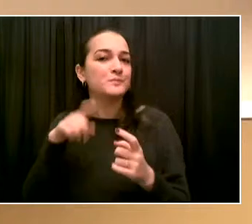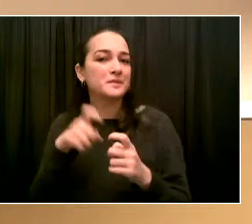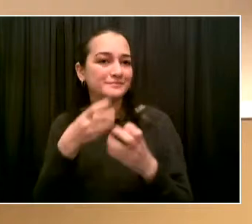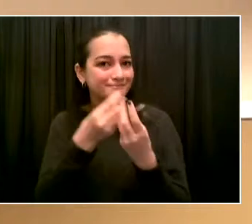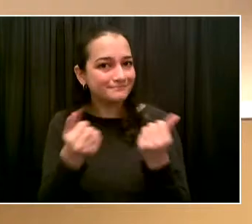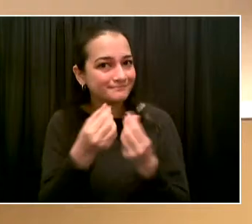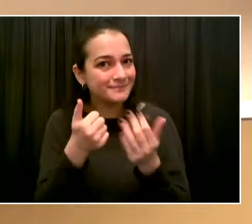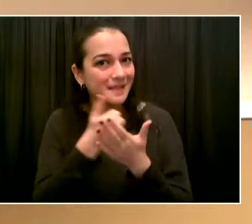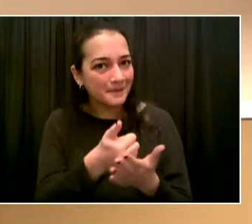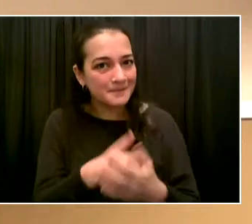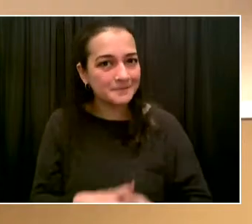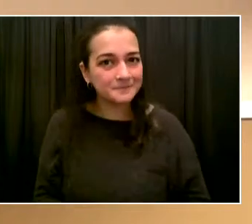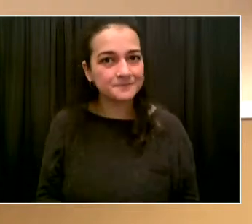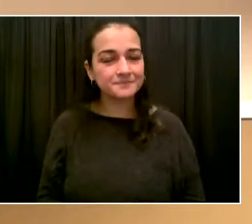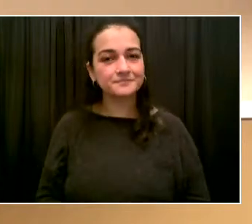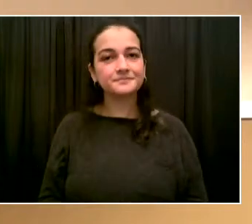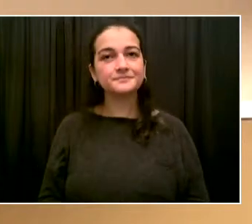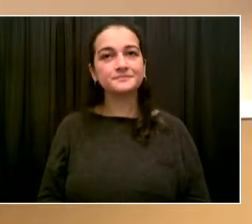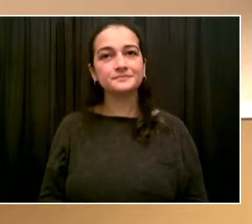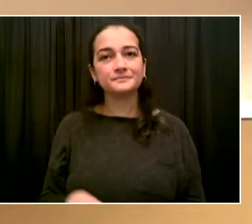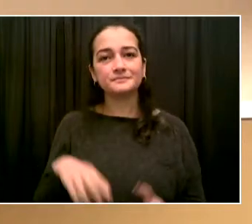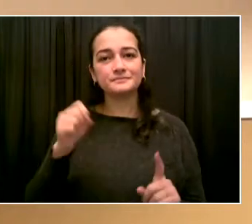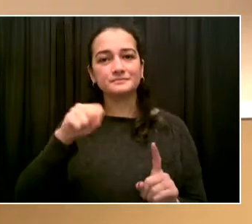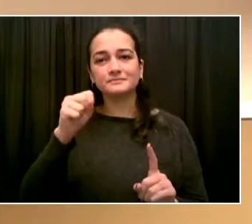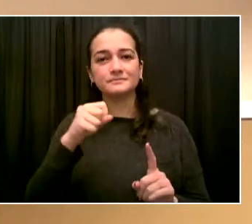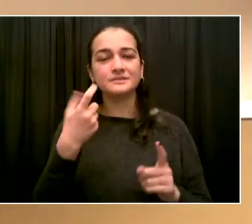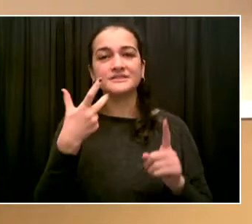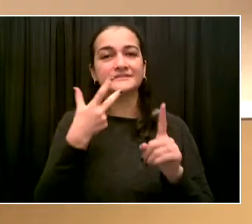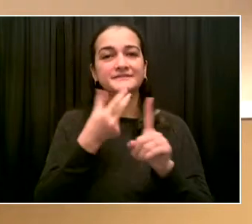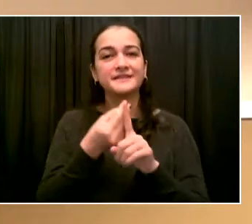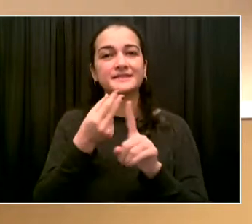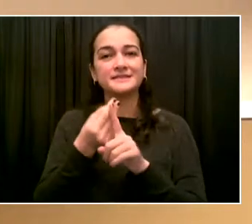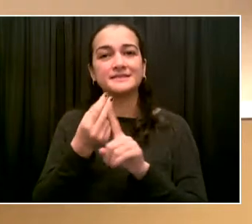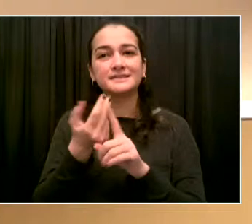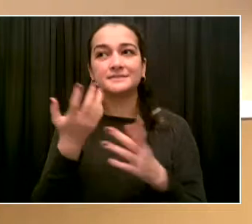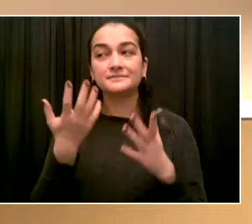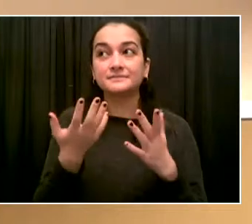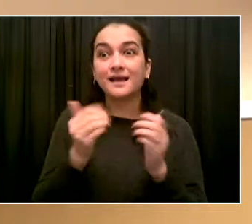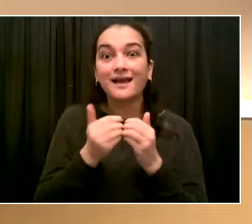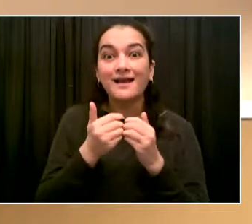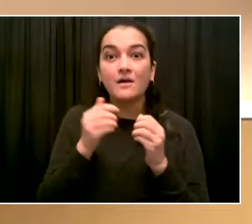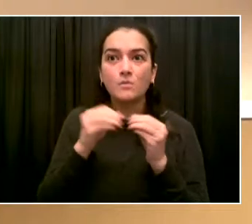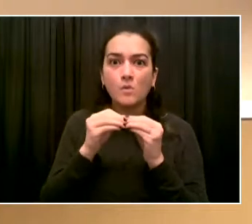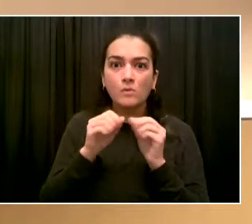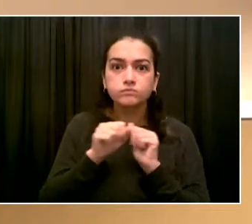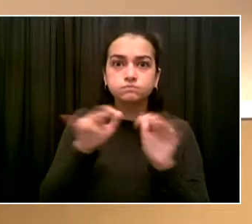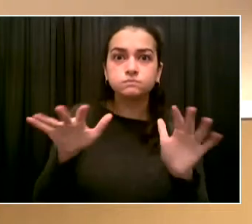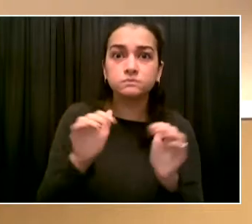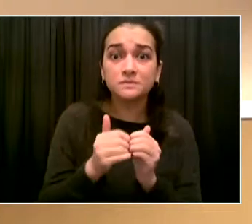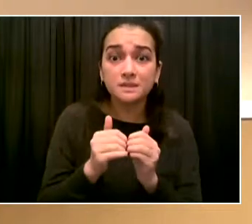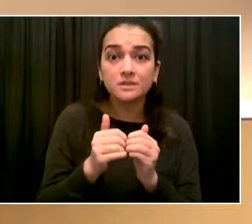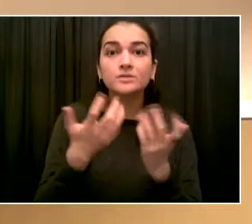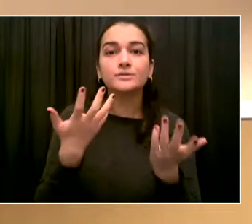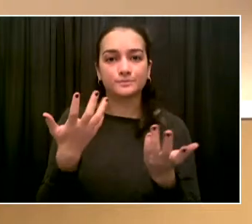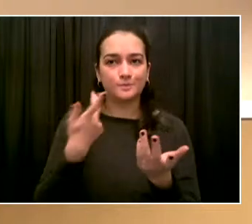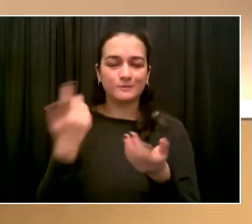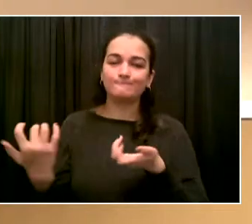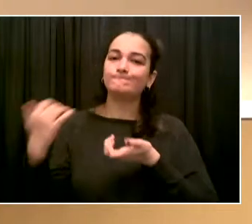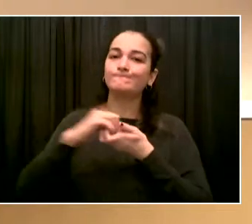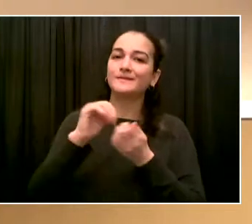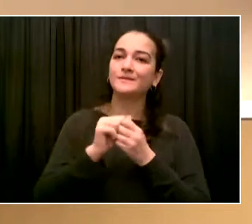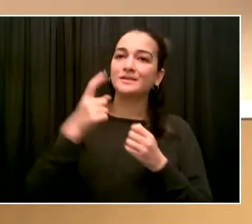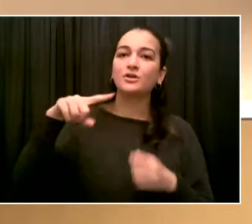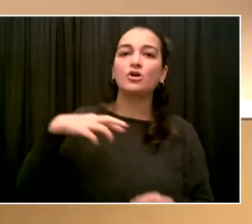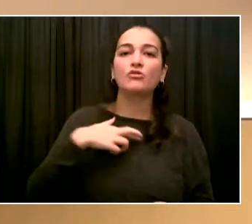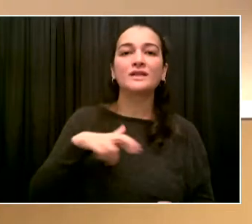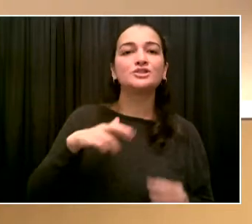sits down with community physicians and other providers to make sure they have the information they need, the vaccine supply they need, so